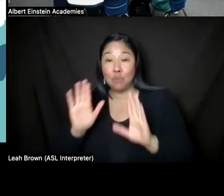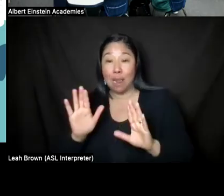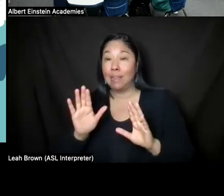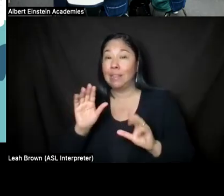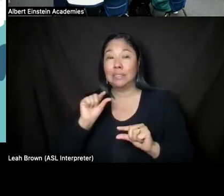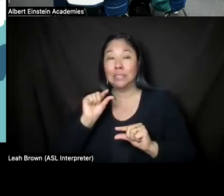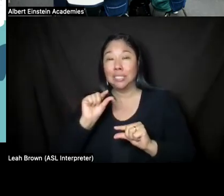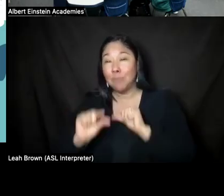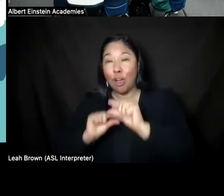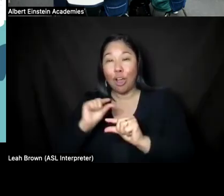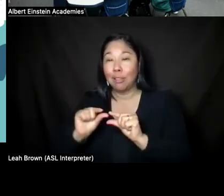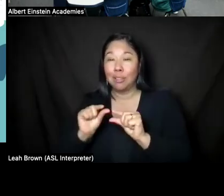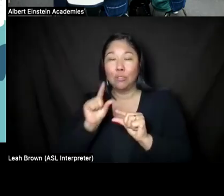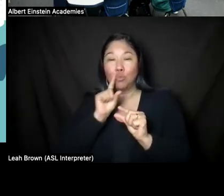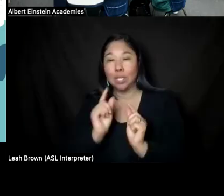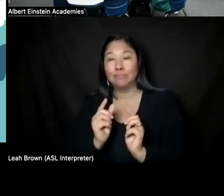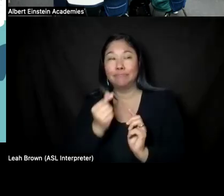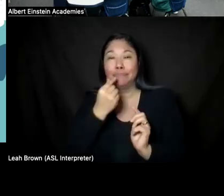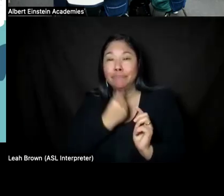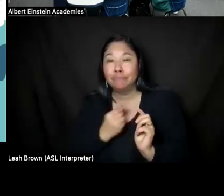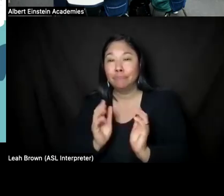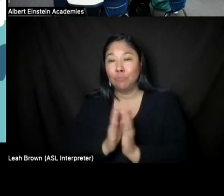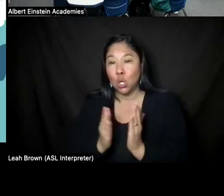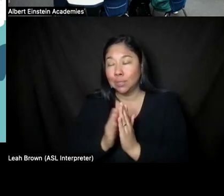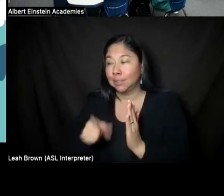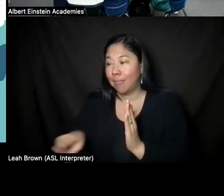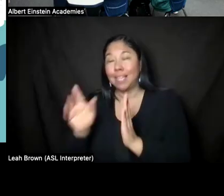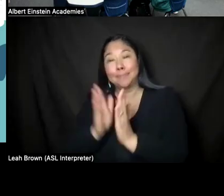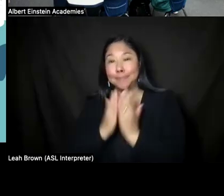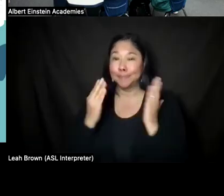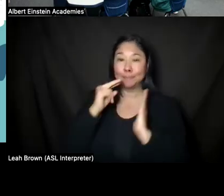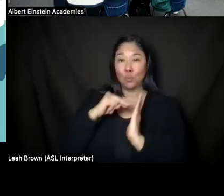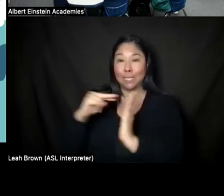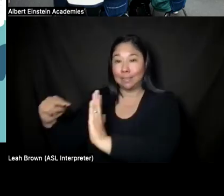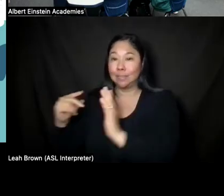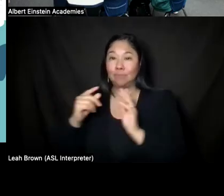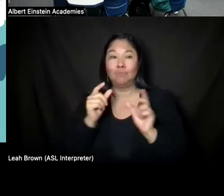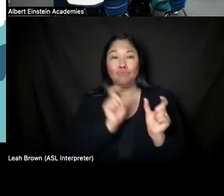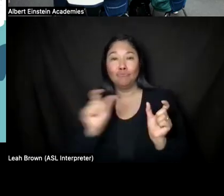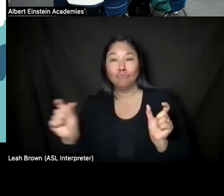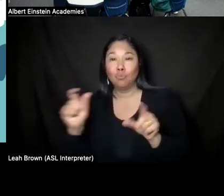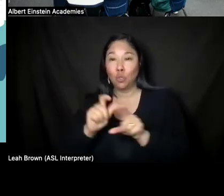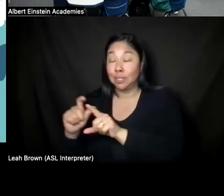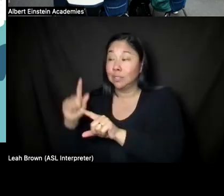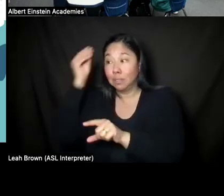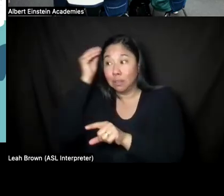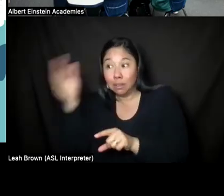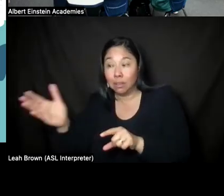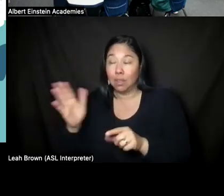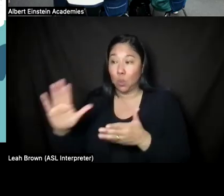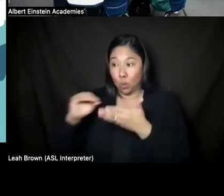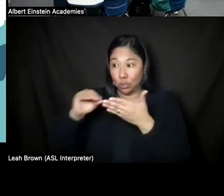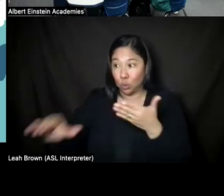little smaller books that he can read. And I have to say, once your student